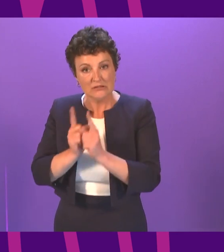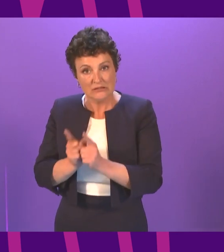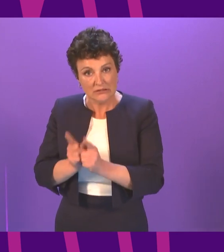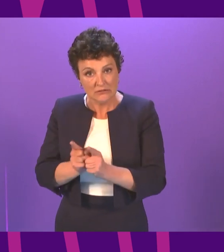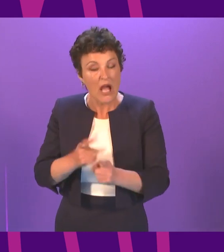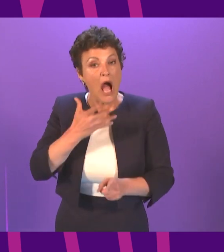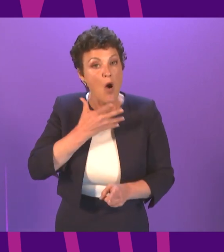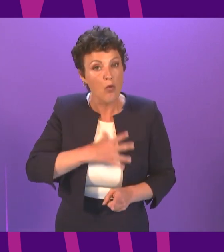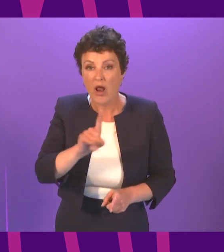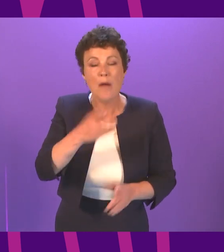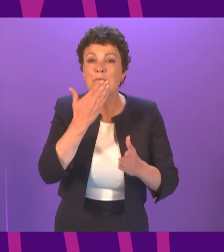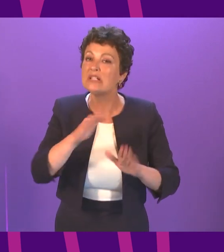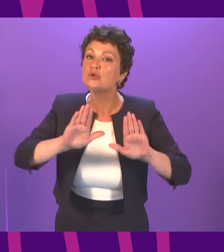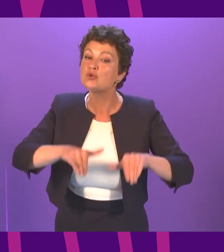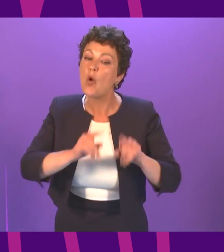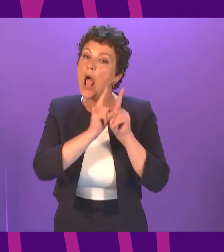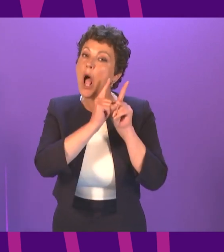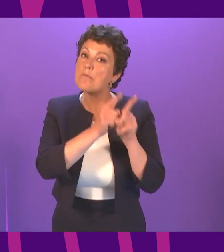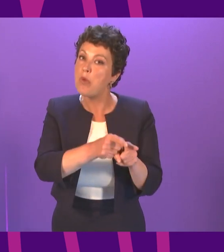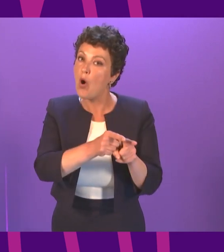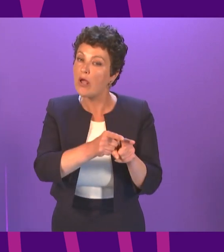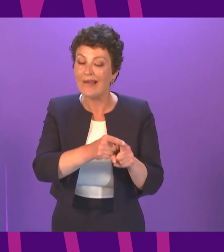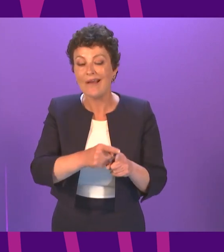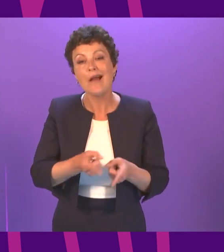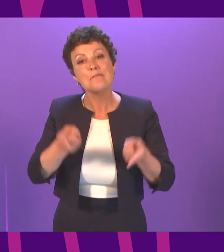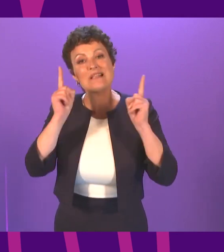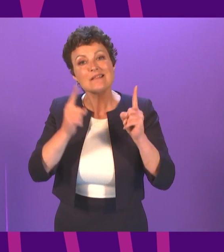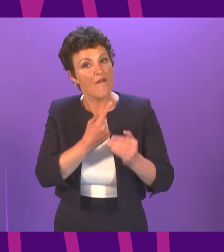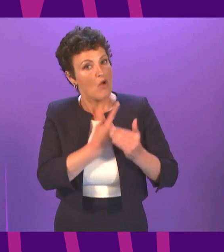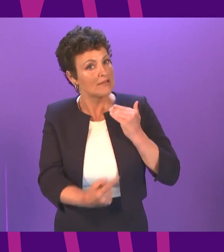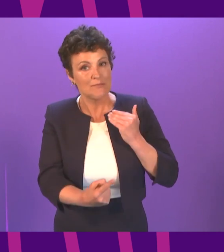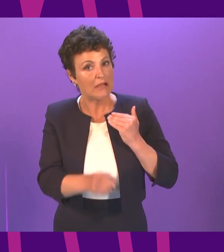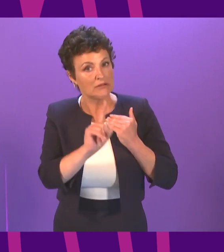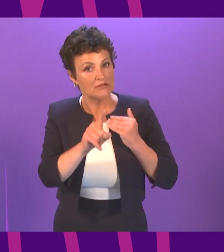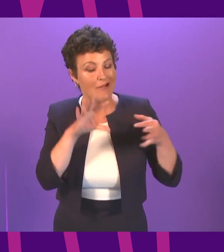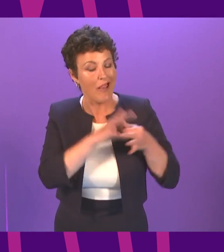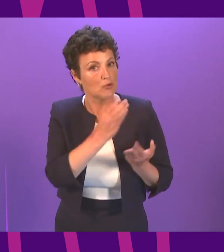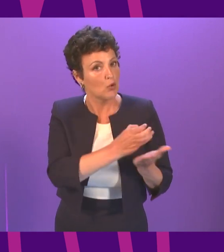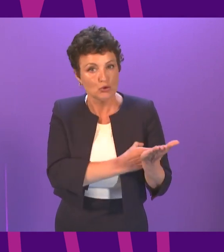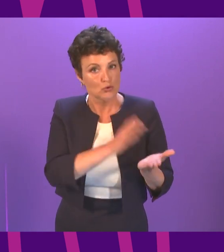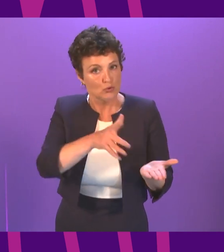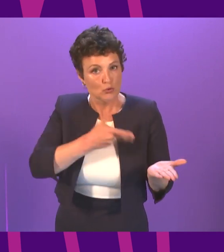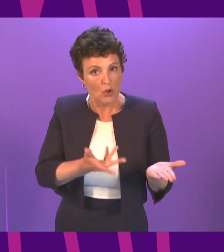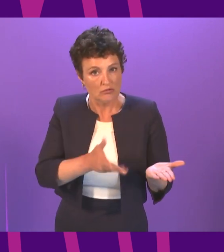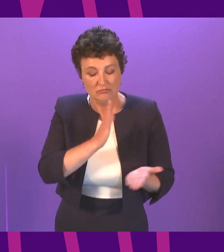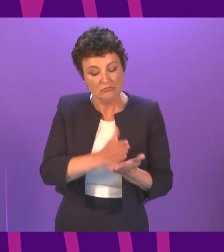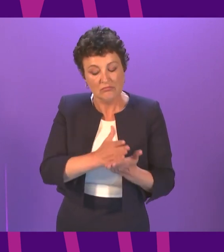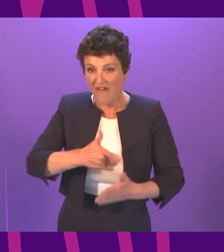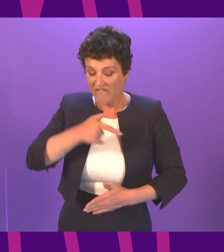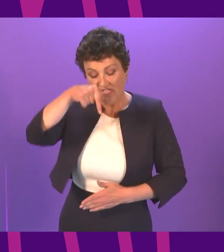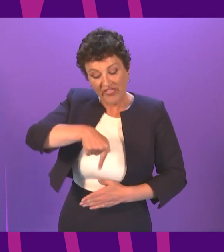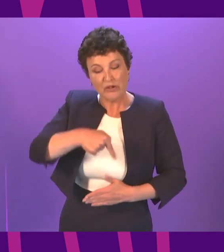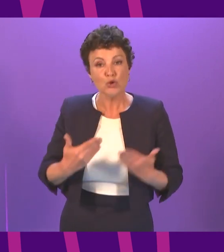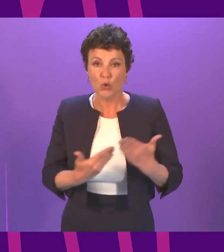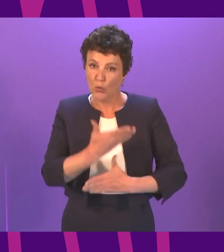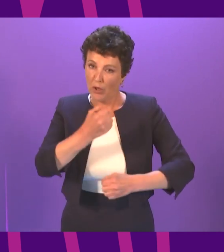her to reflect that the election was about putting recovery first. There should be no place in this new government